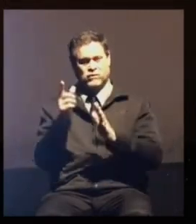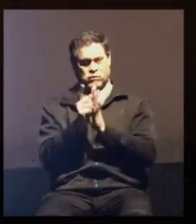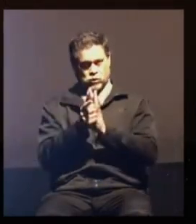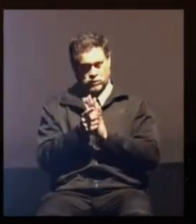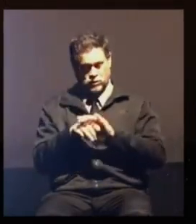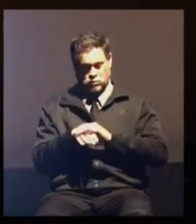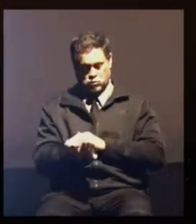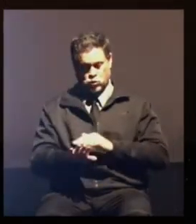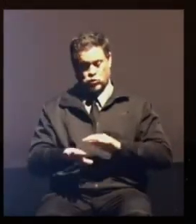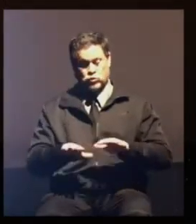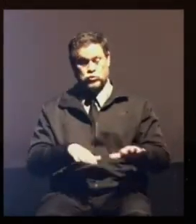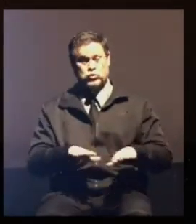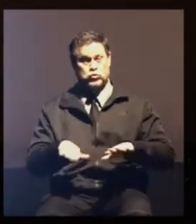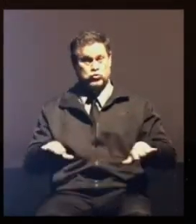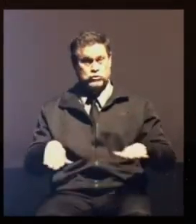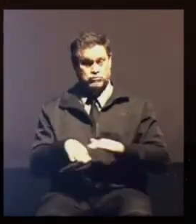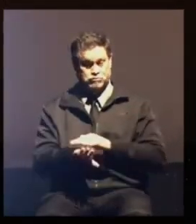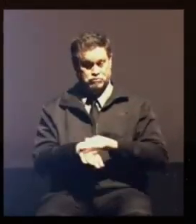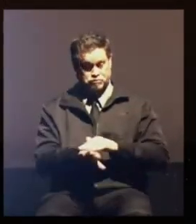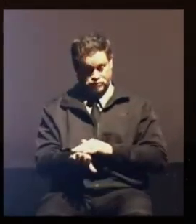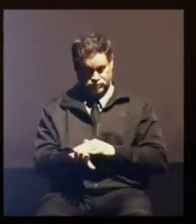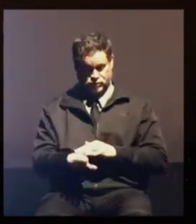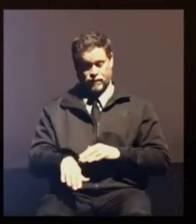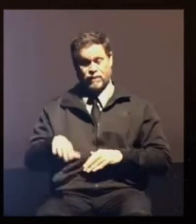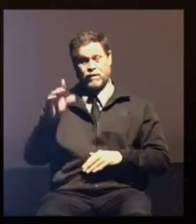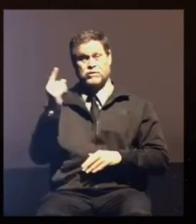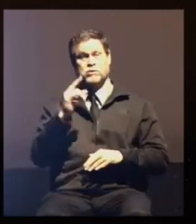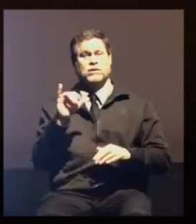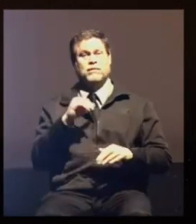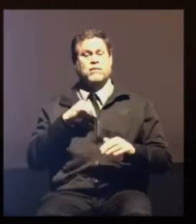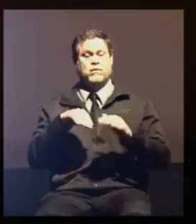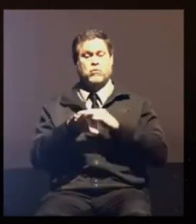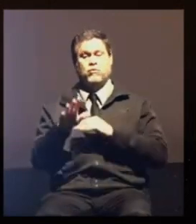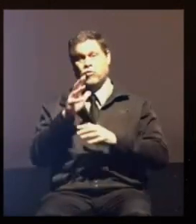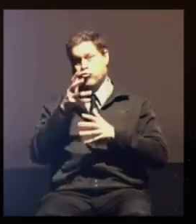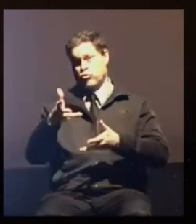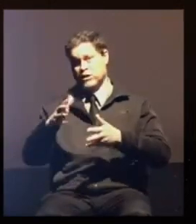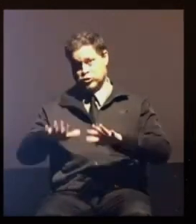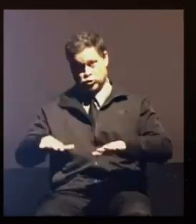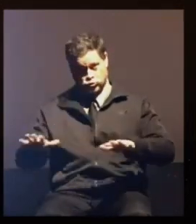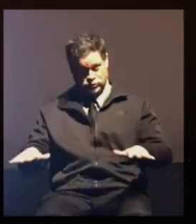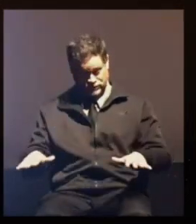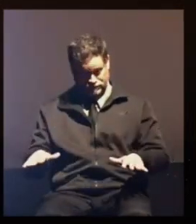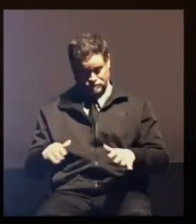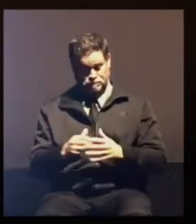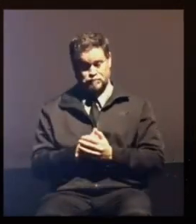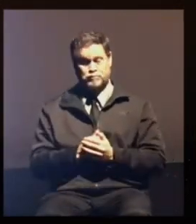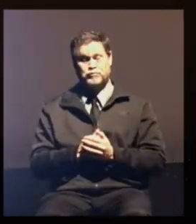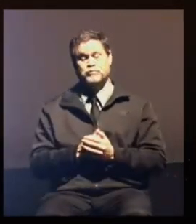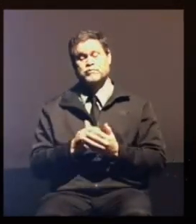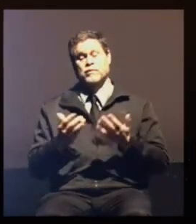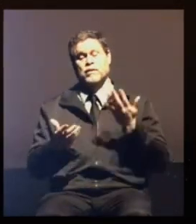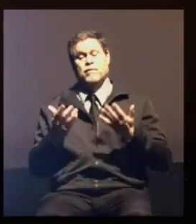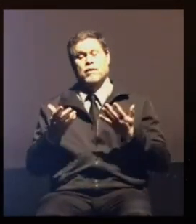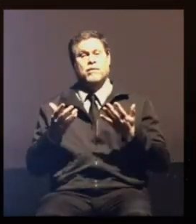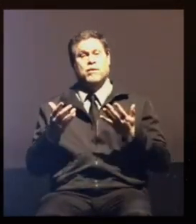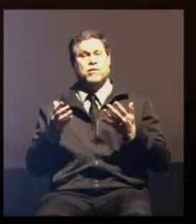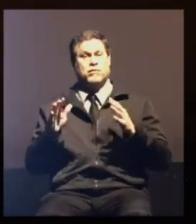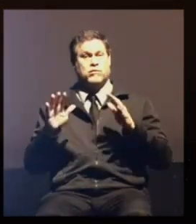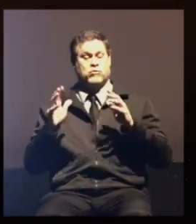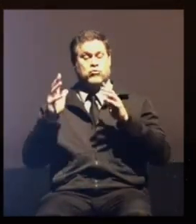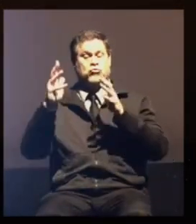birth of our children, for example. For someone like me, the birth of our grandchildren. Just maybe